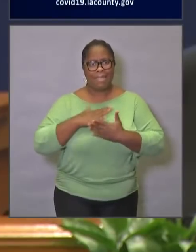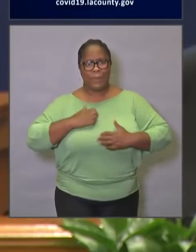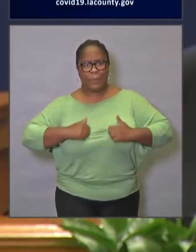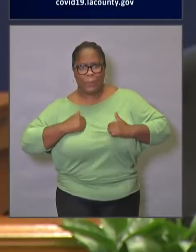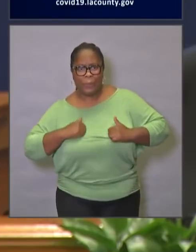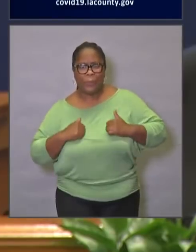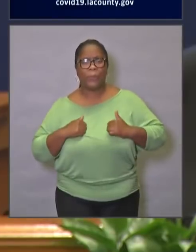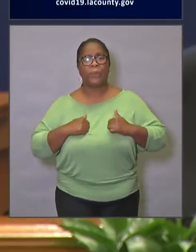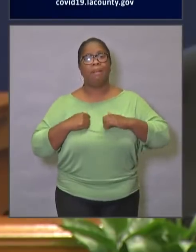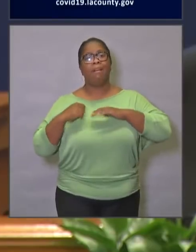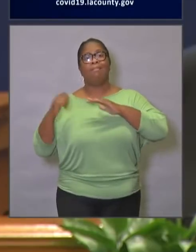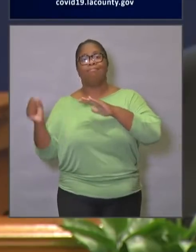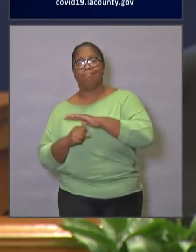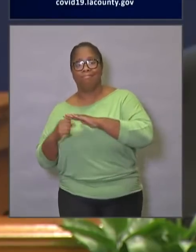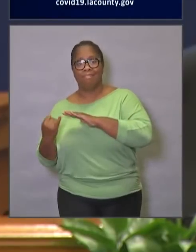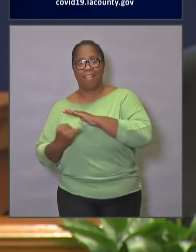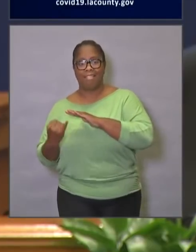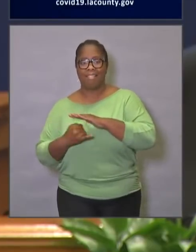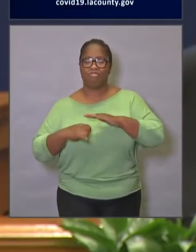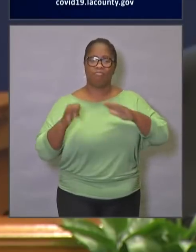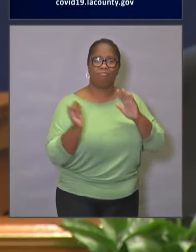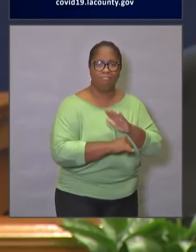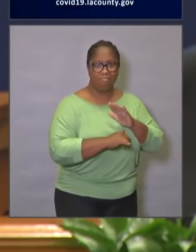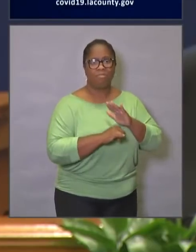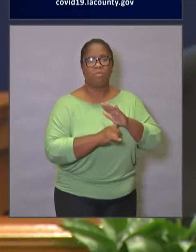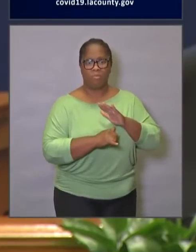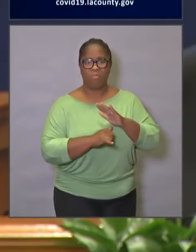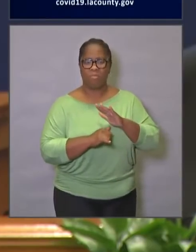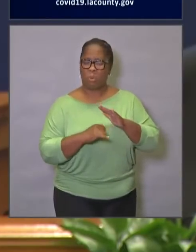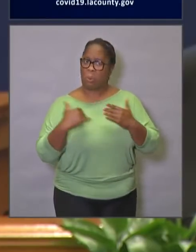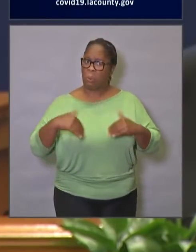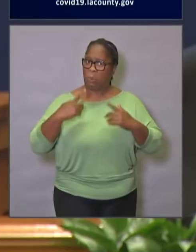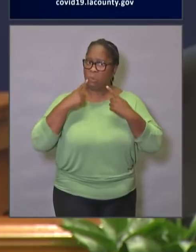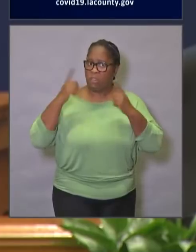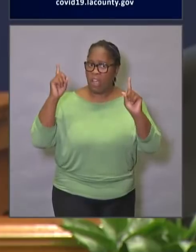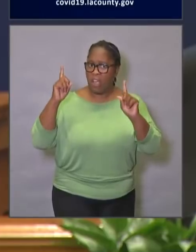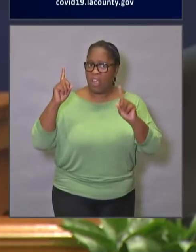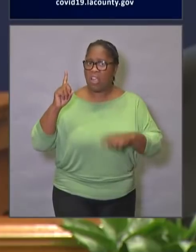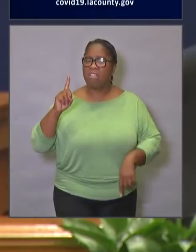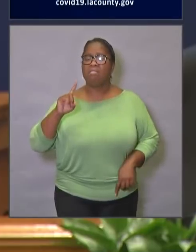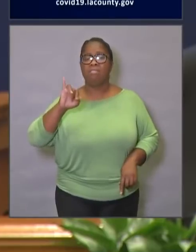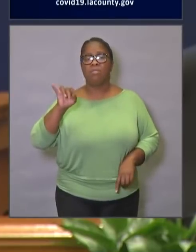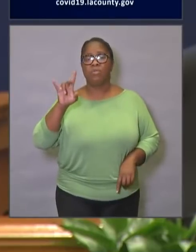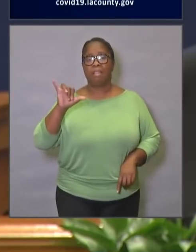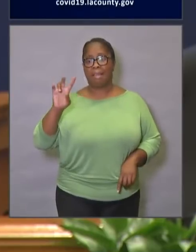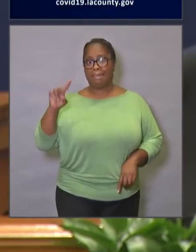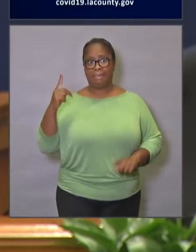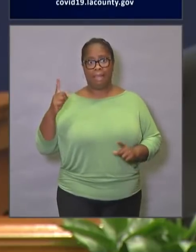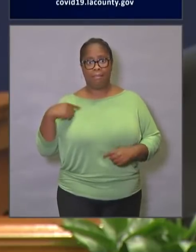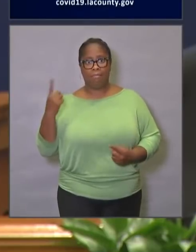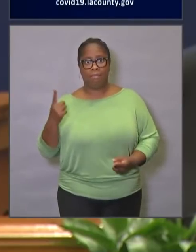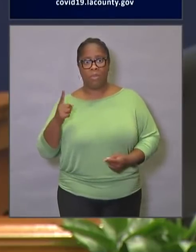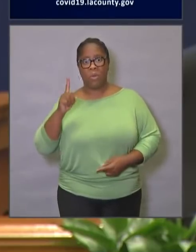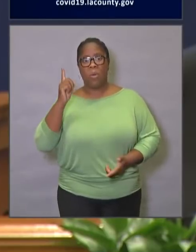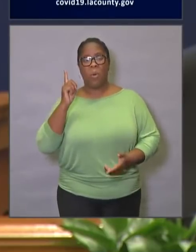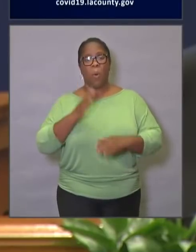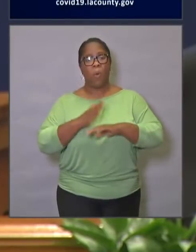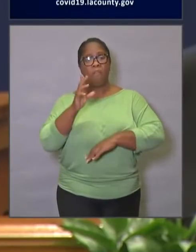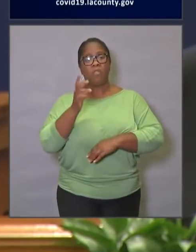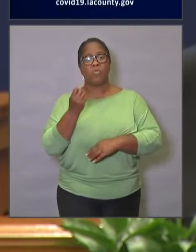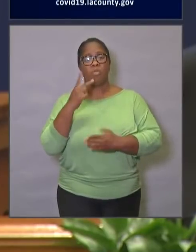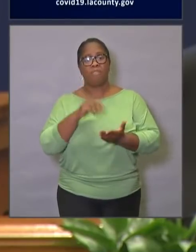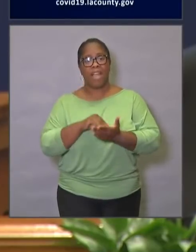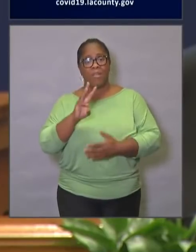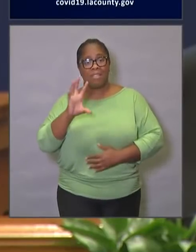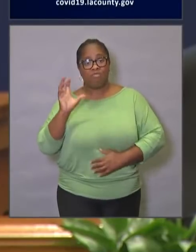beds. These efforts have been very effective. As of July 22nd, more than 12,600 people experiencing